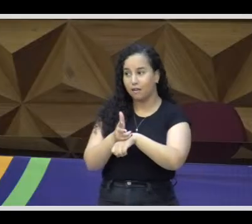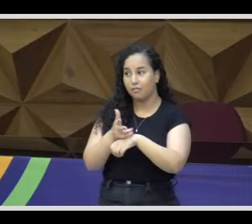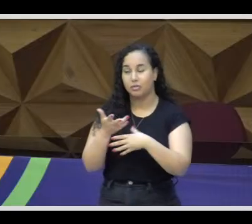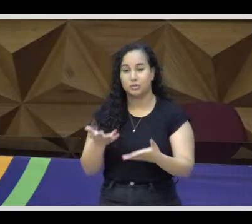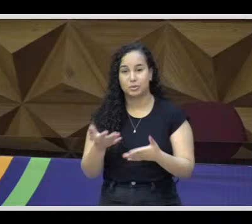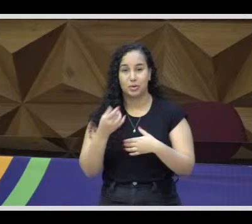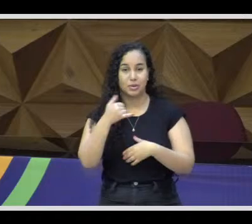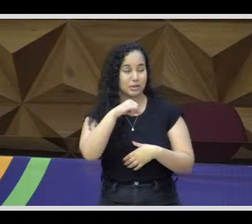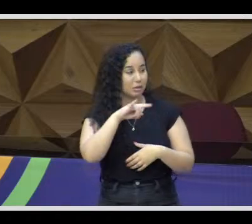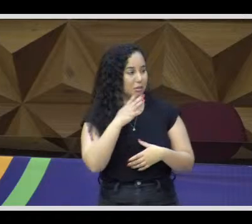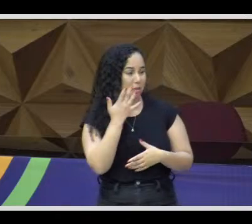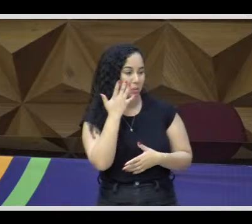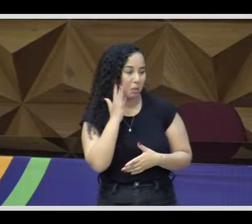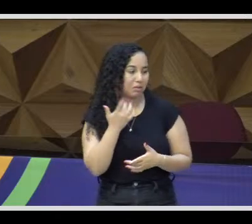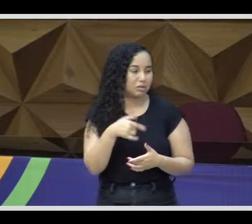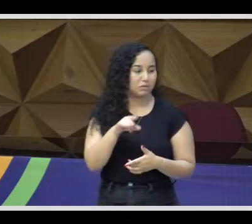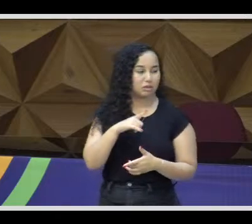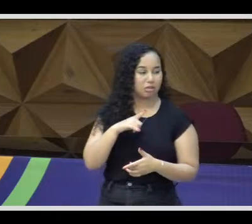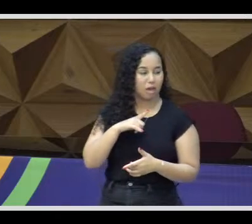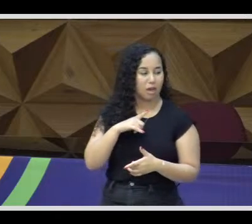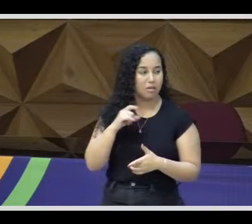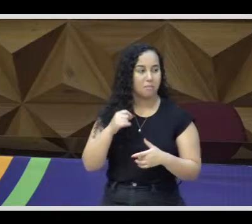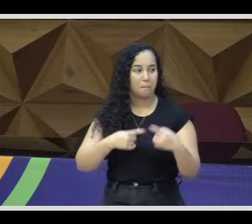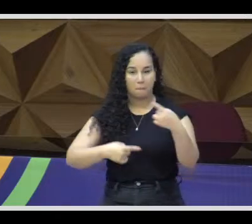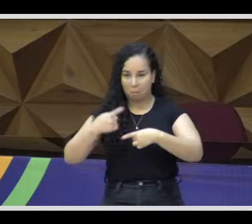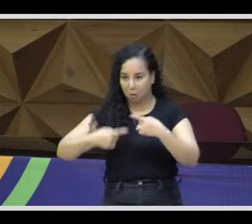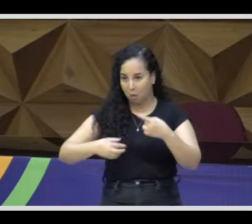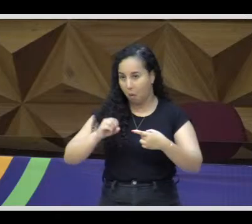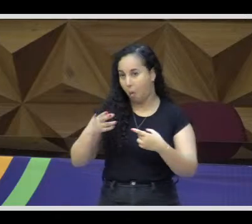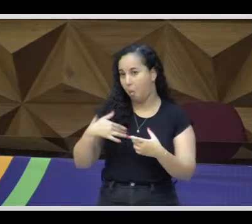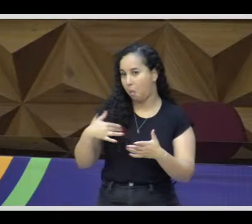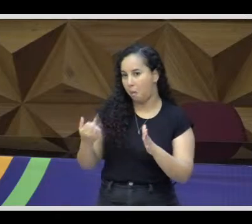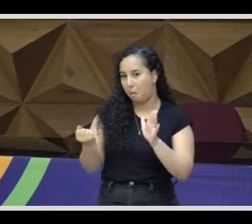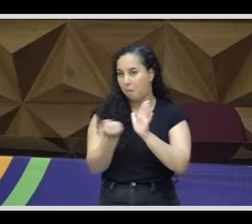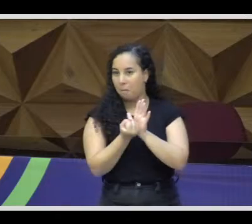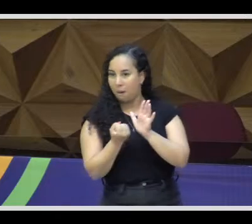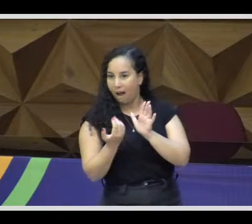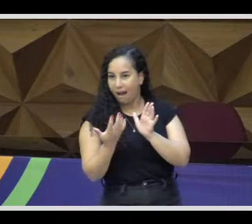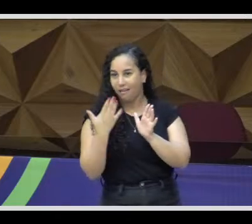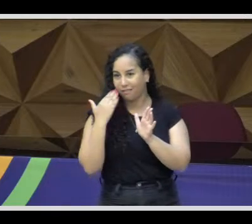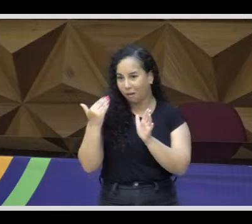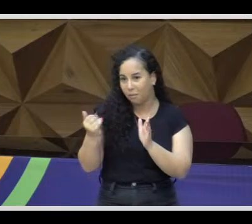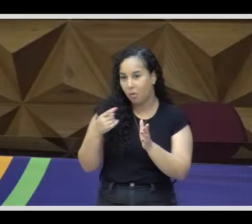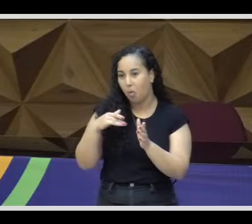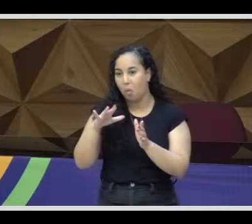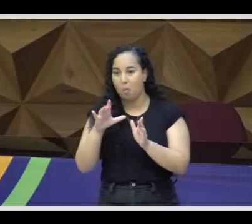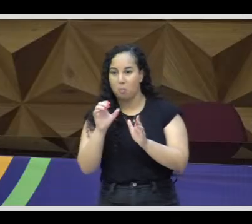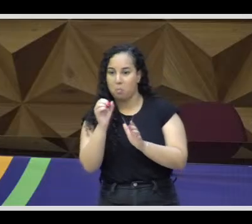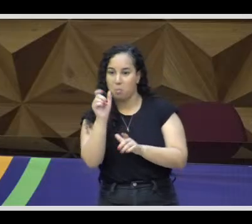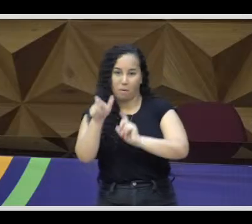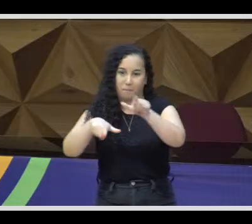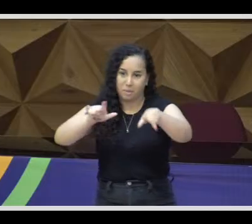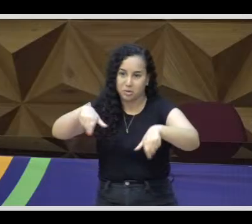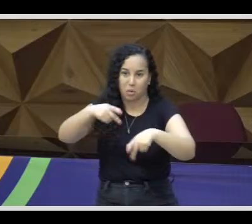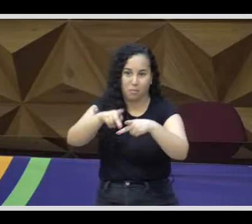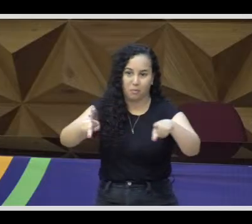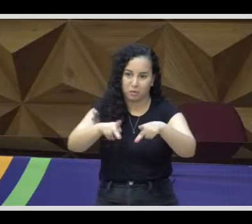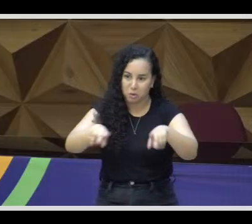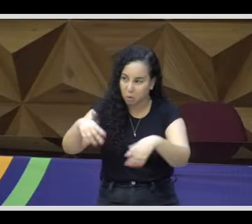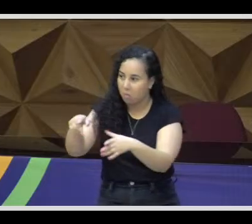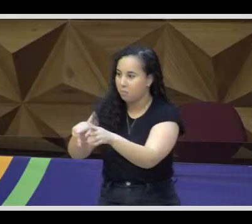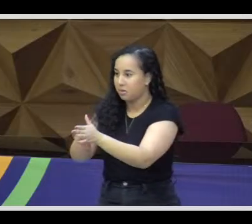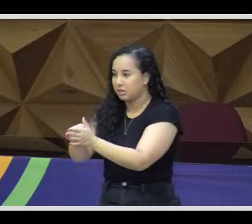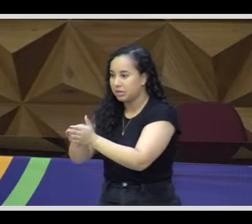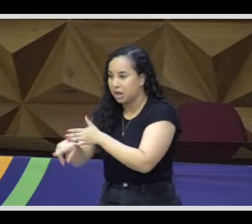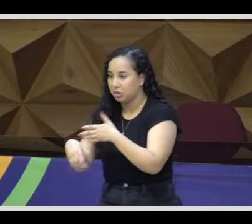Doesn't matter if you are a politician, if you are a brand market, or if you are someone like us, professors, researchers,